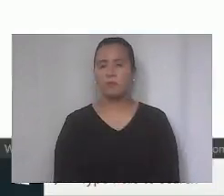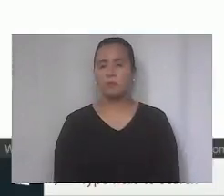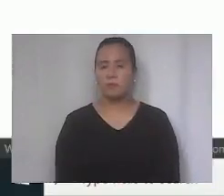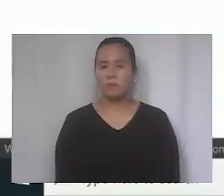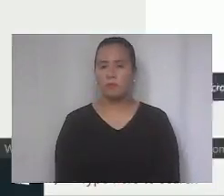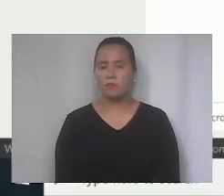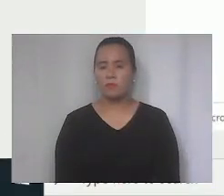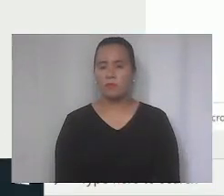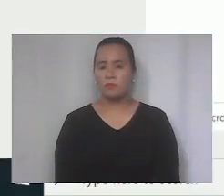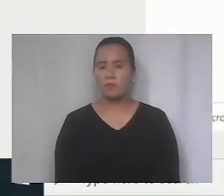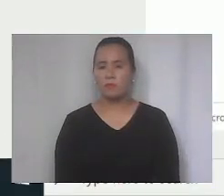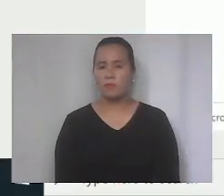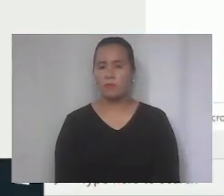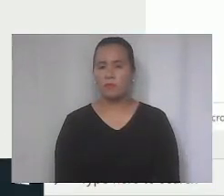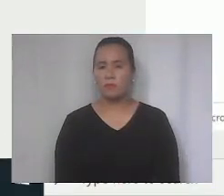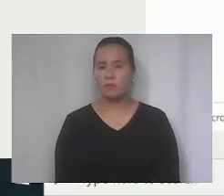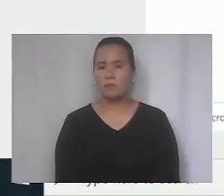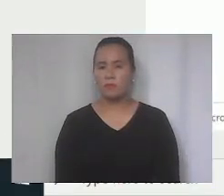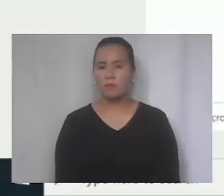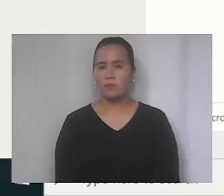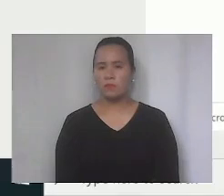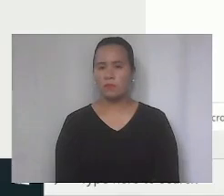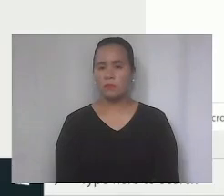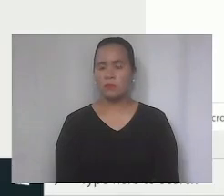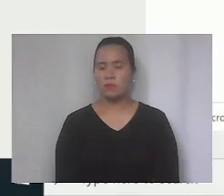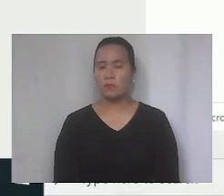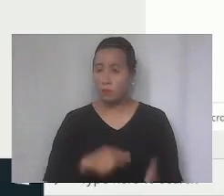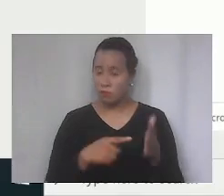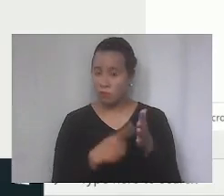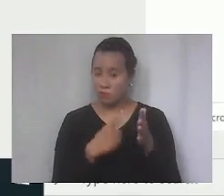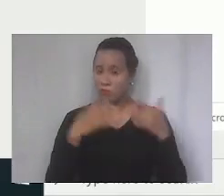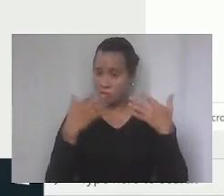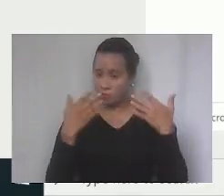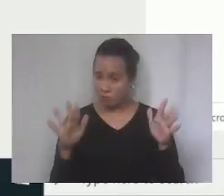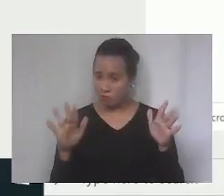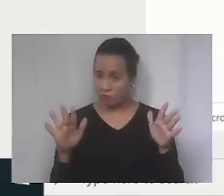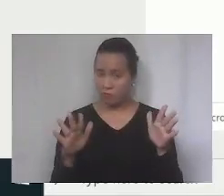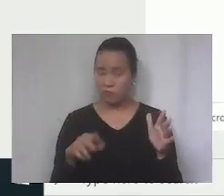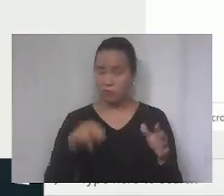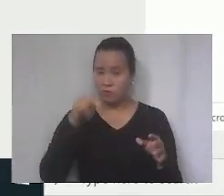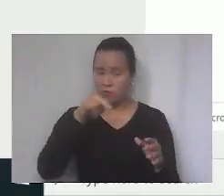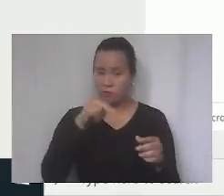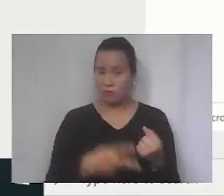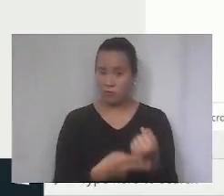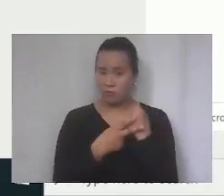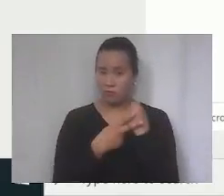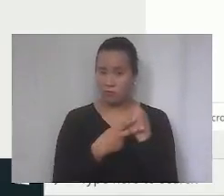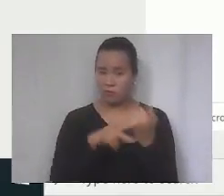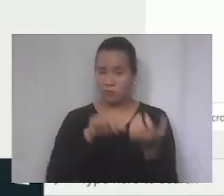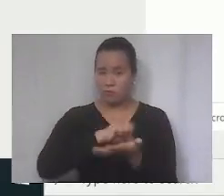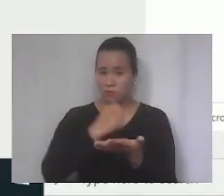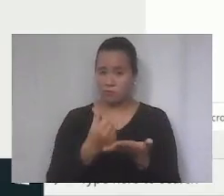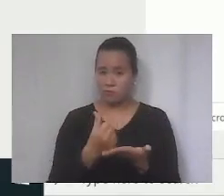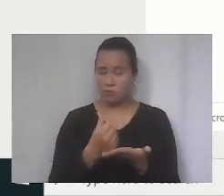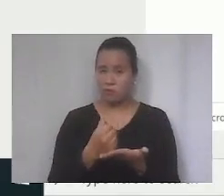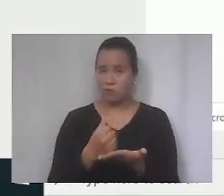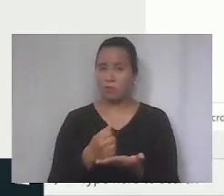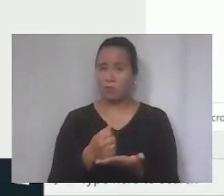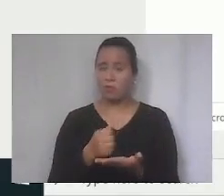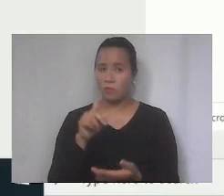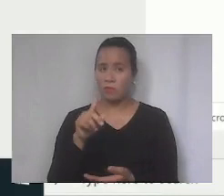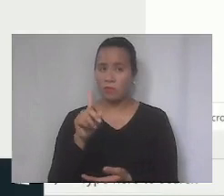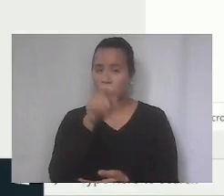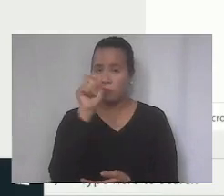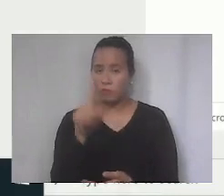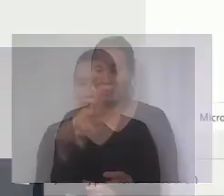Once done, kailangan natin i-secure ang ating account. Now, normally, hihingan tayo ng phone authentication,